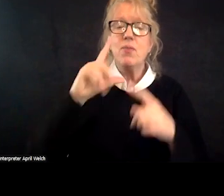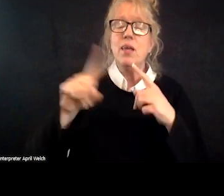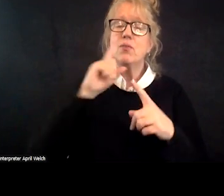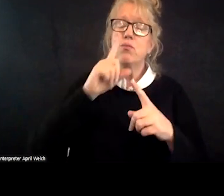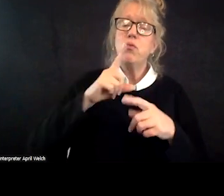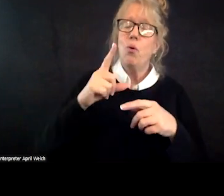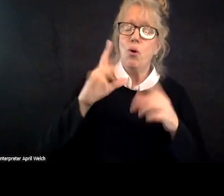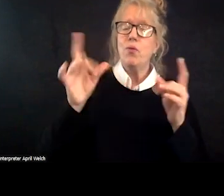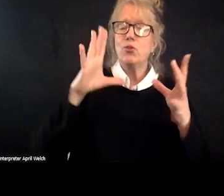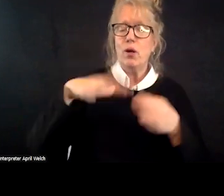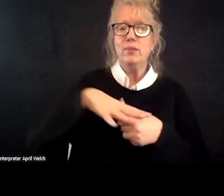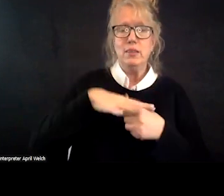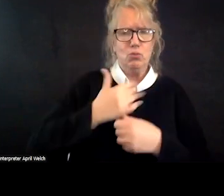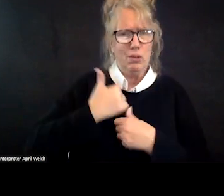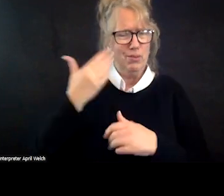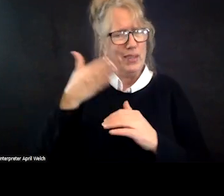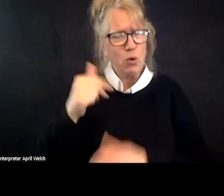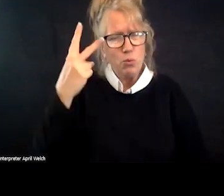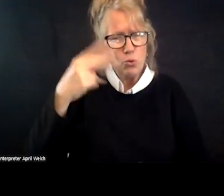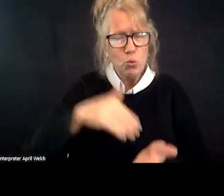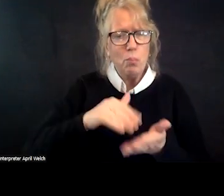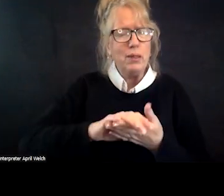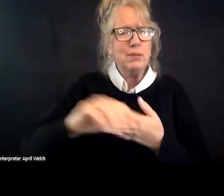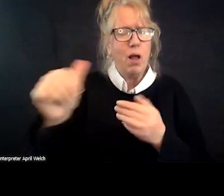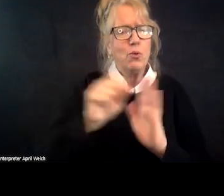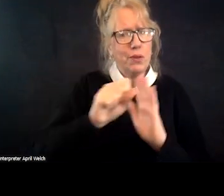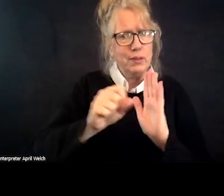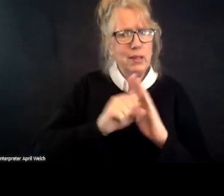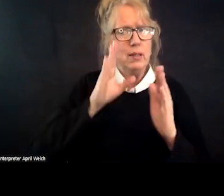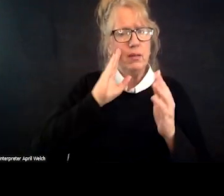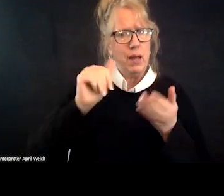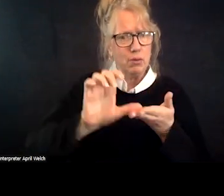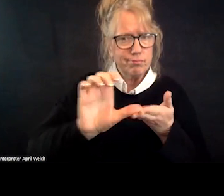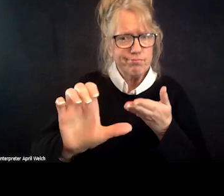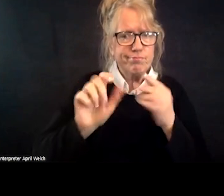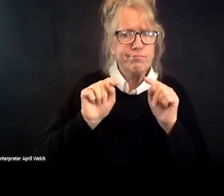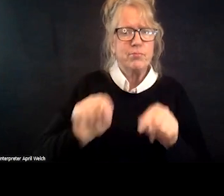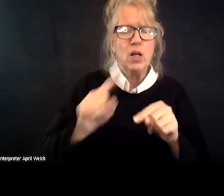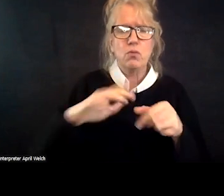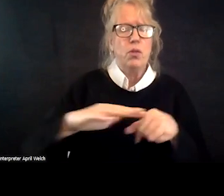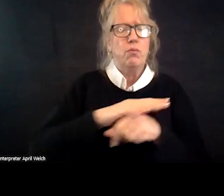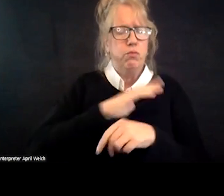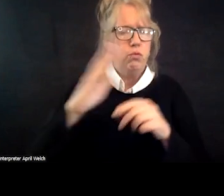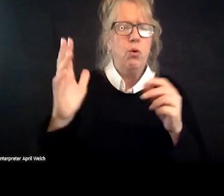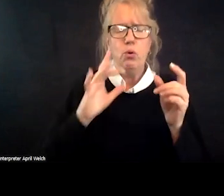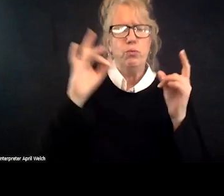So overall, there's well over $2 billion that states are devoting to build out this full crisis